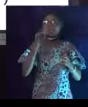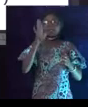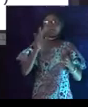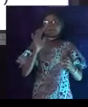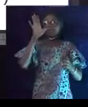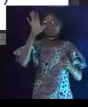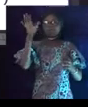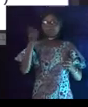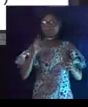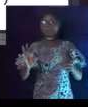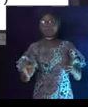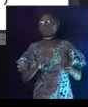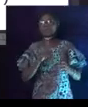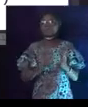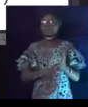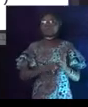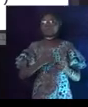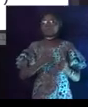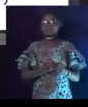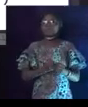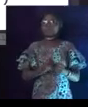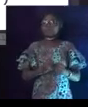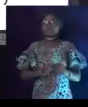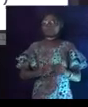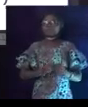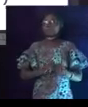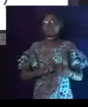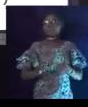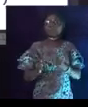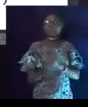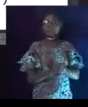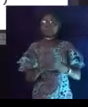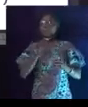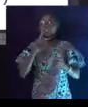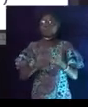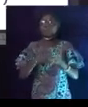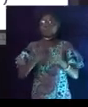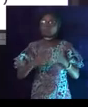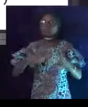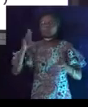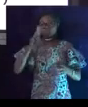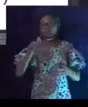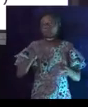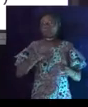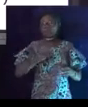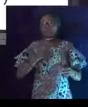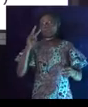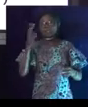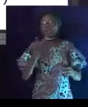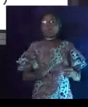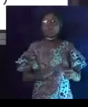one to the other. We can convert Celsius to Fahrenheit by multiplying